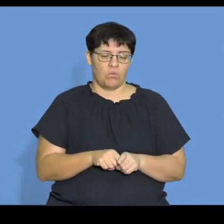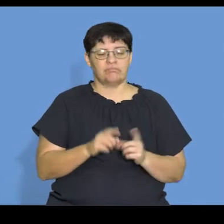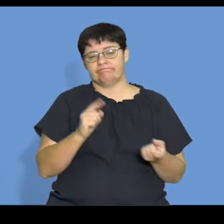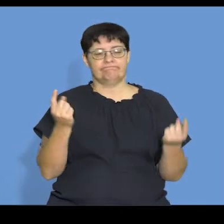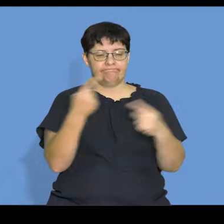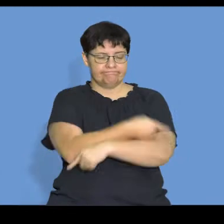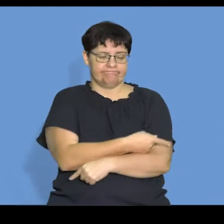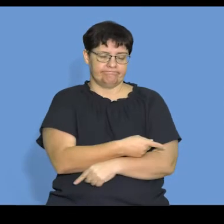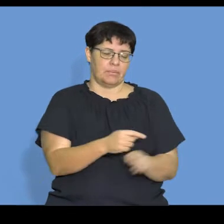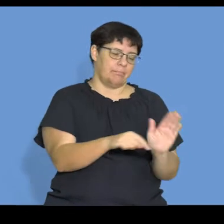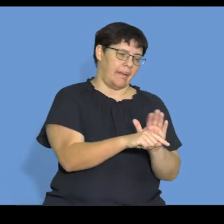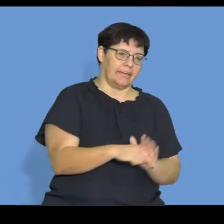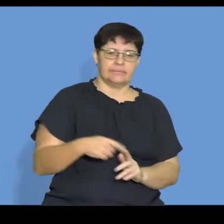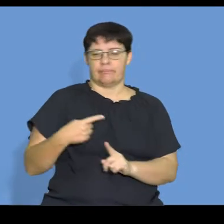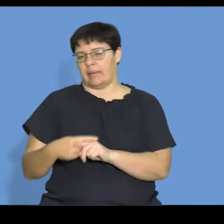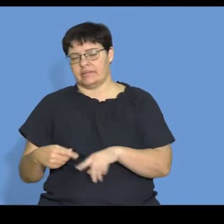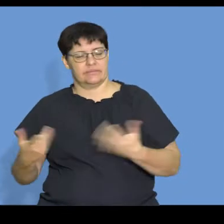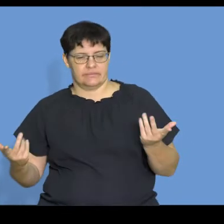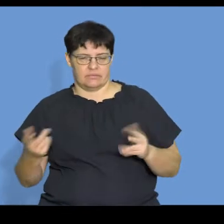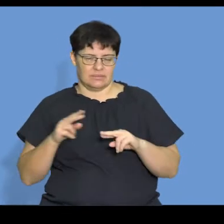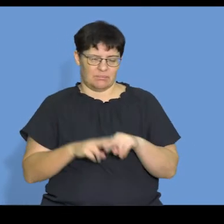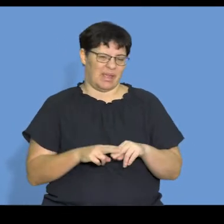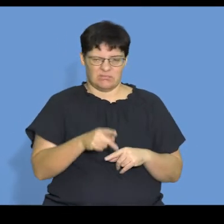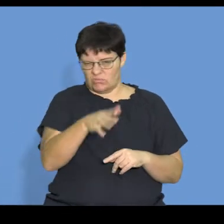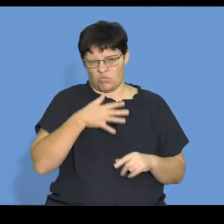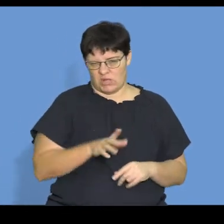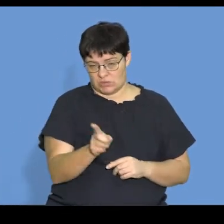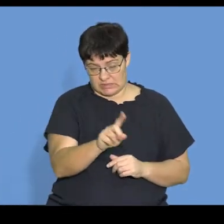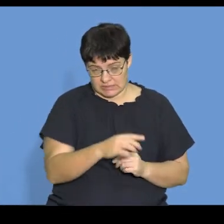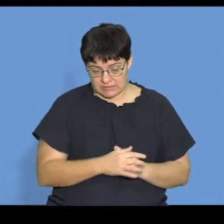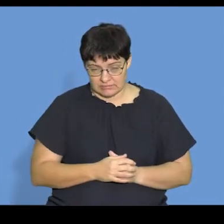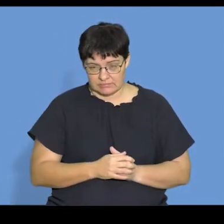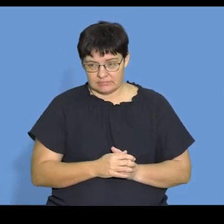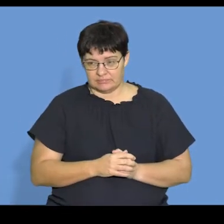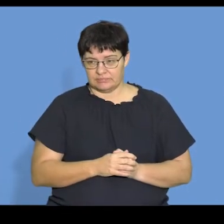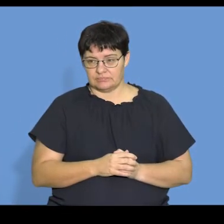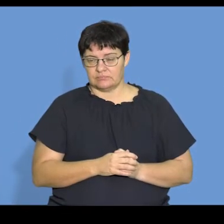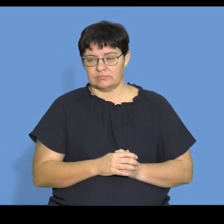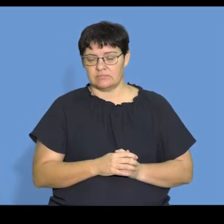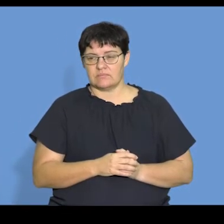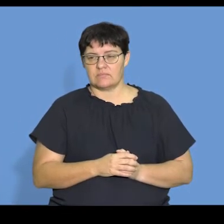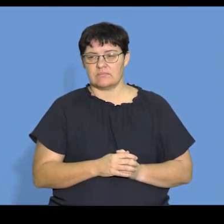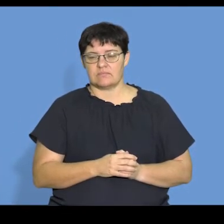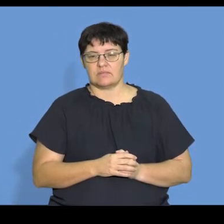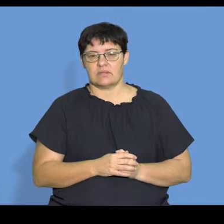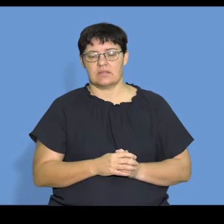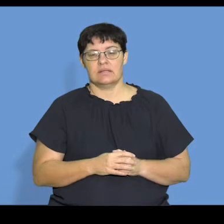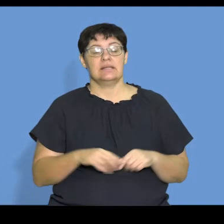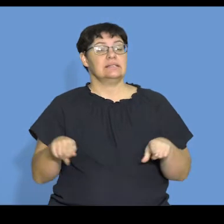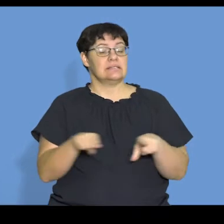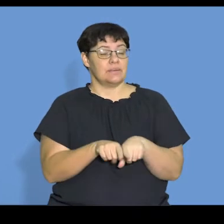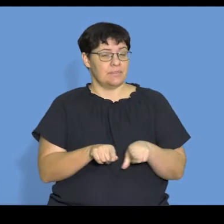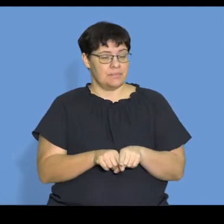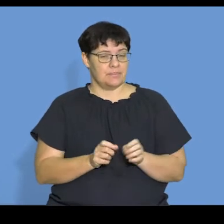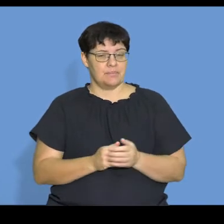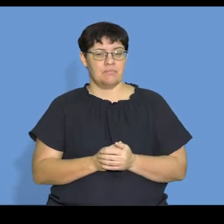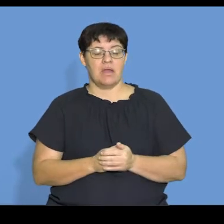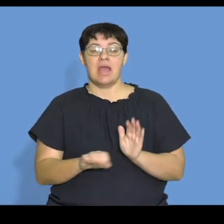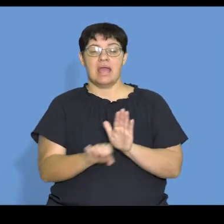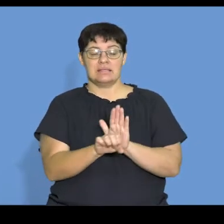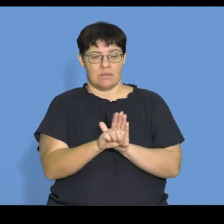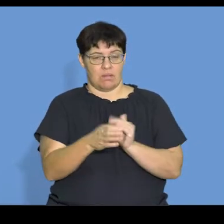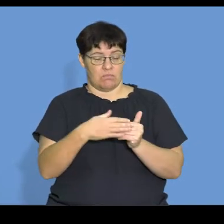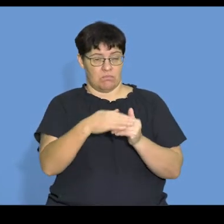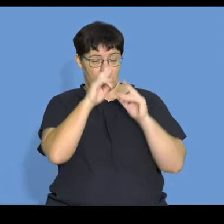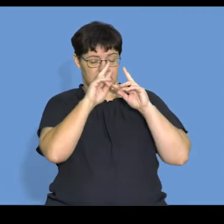plus. It really depends on how you want to then do it. Also, let's look at another example.